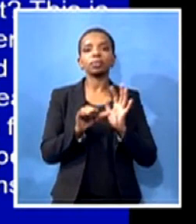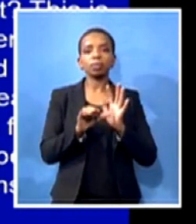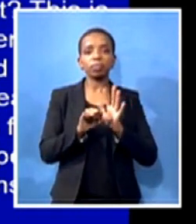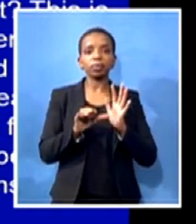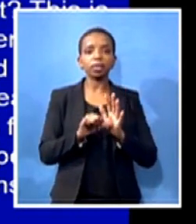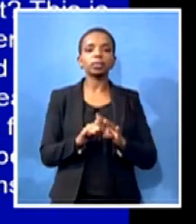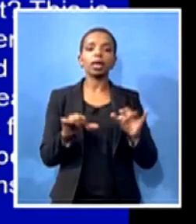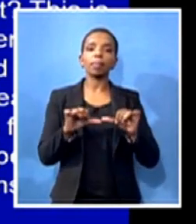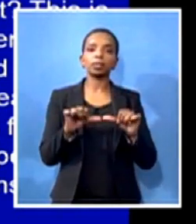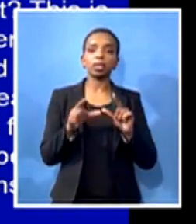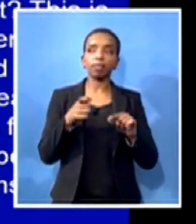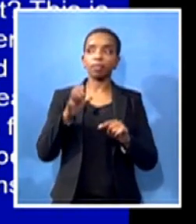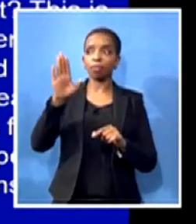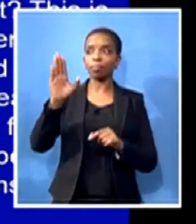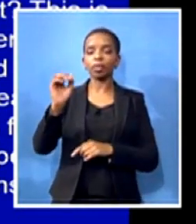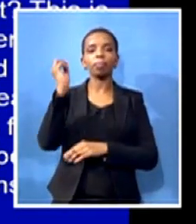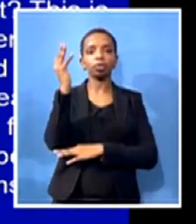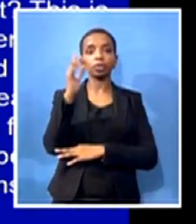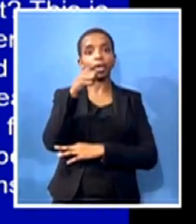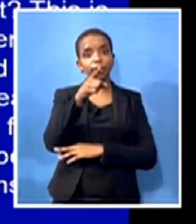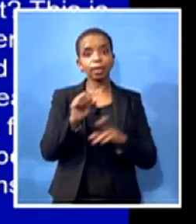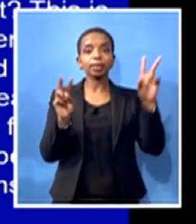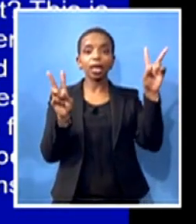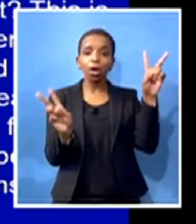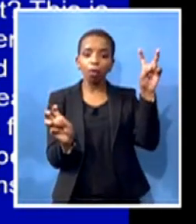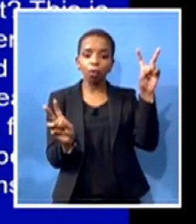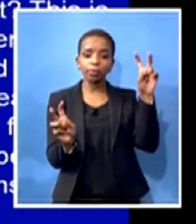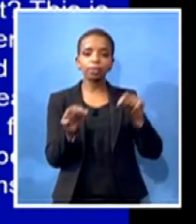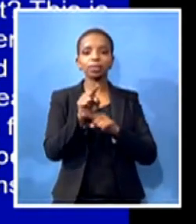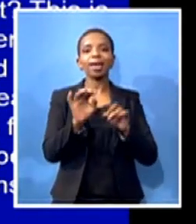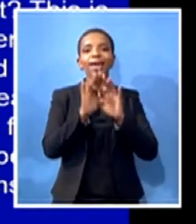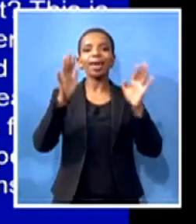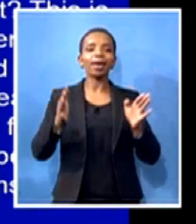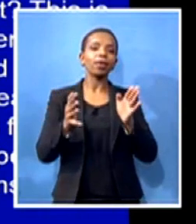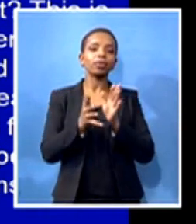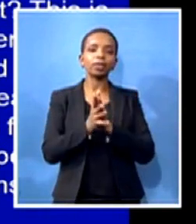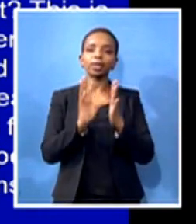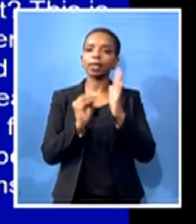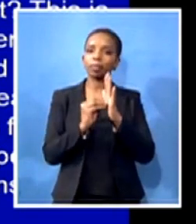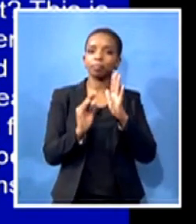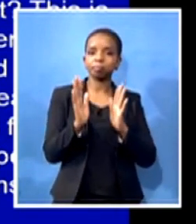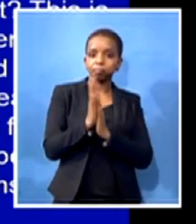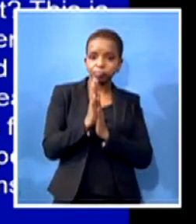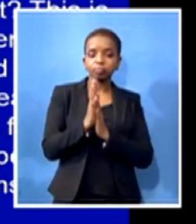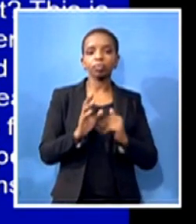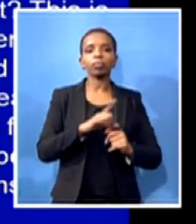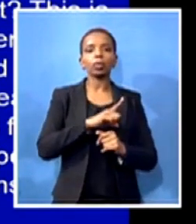is really covers everything and that I thought I needed to share in full.